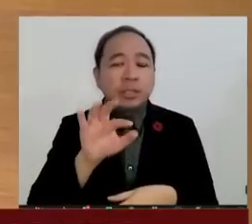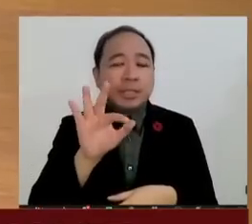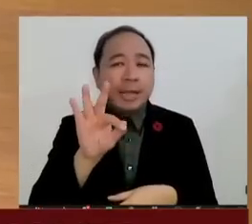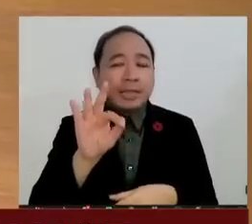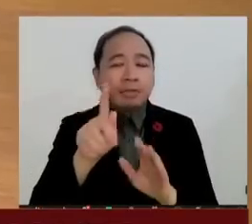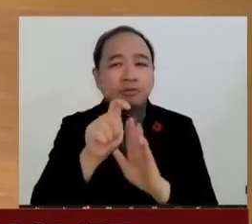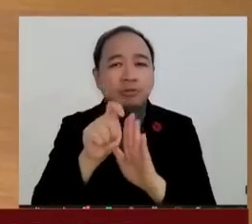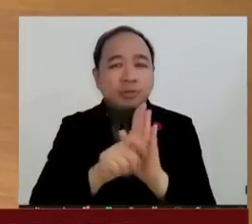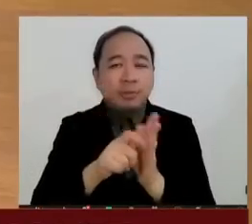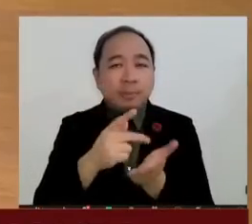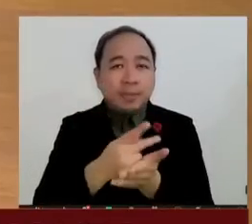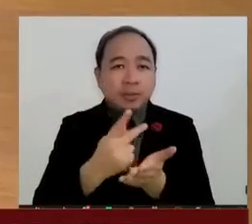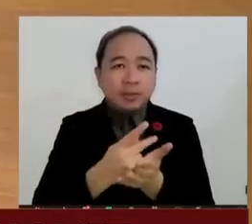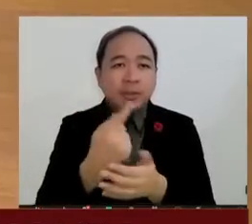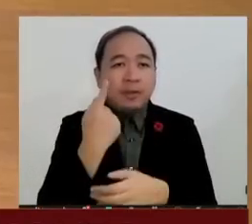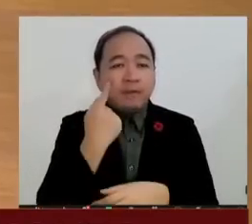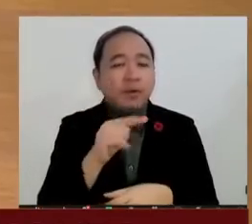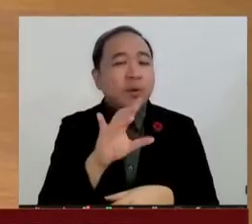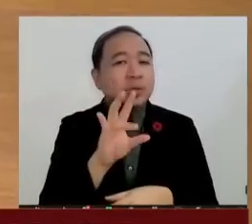or